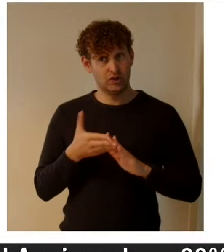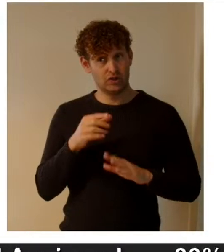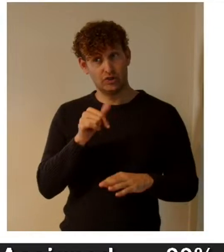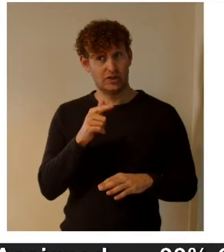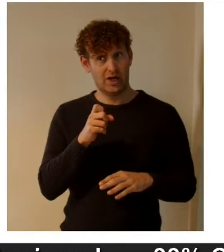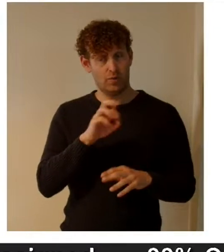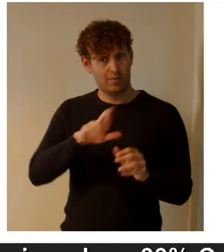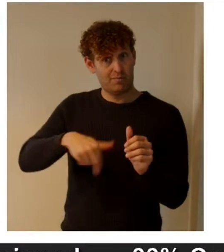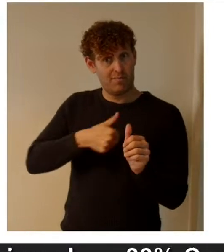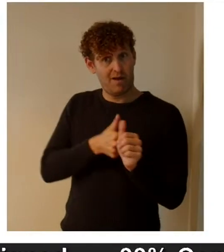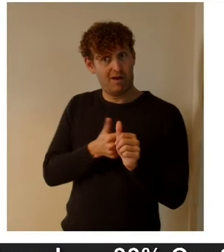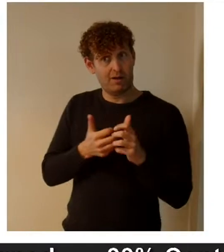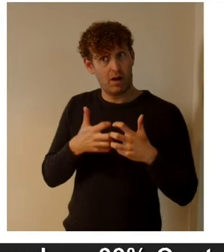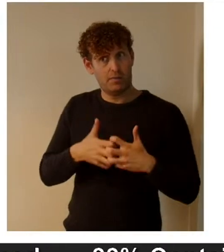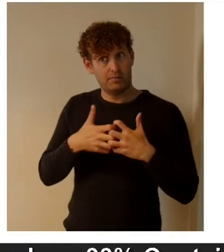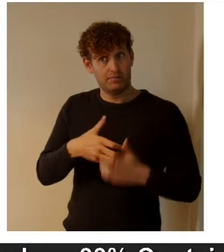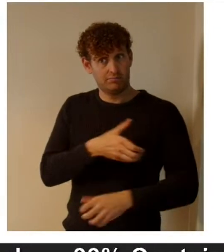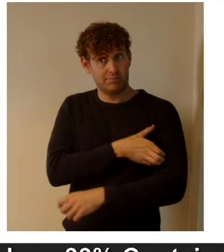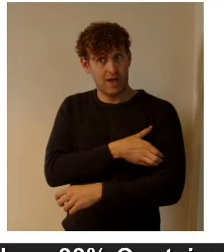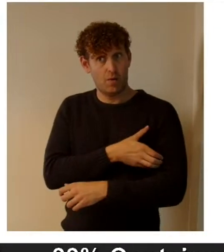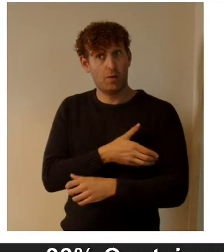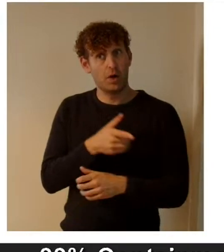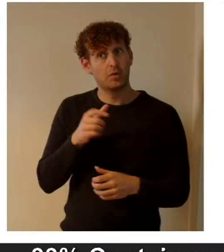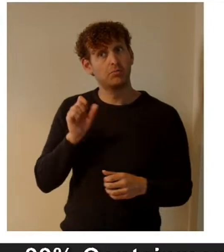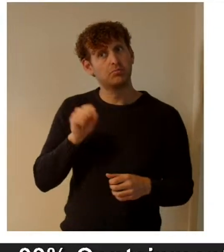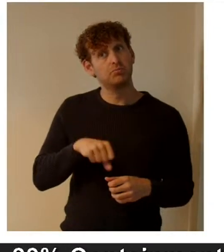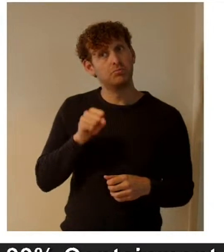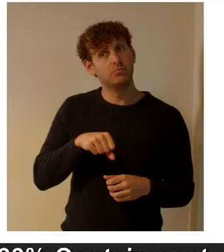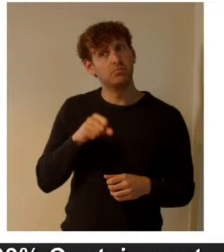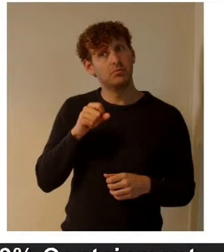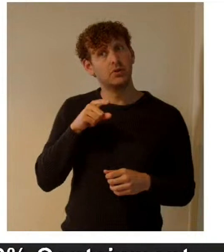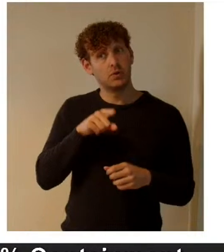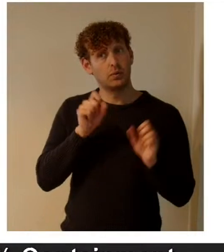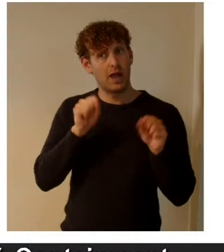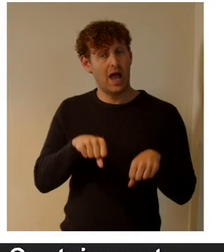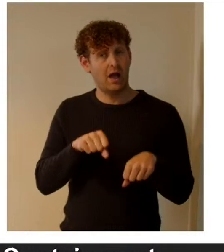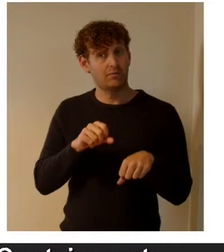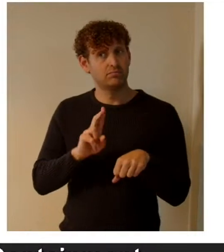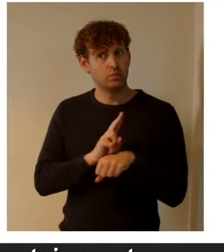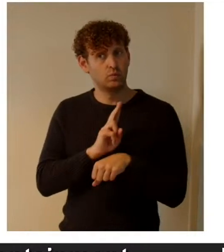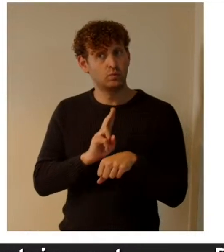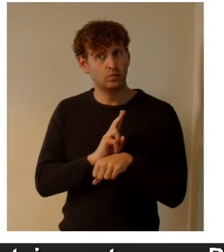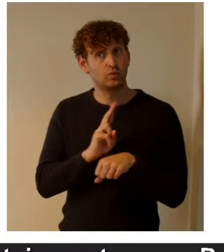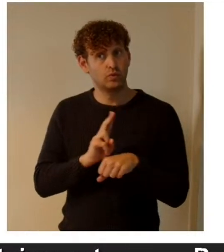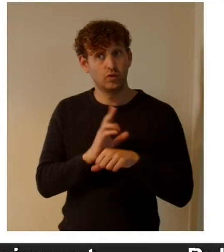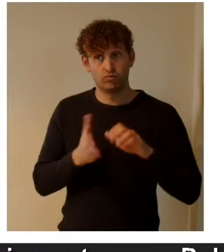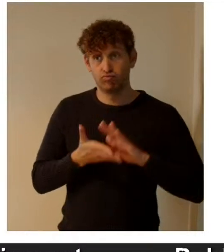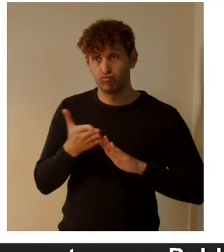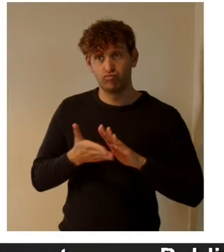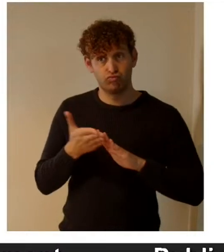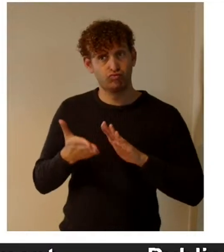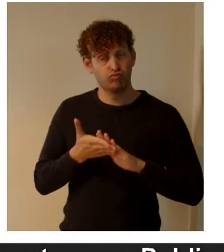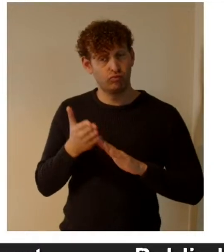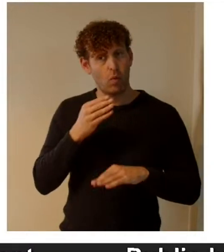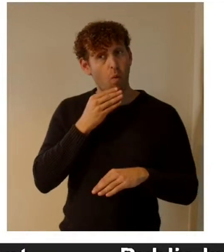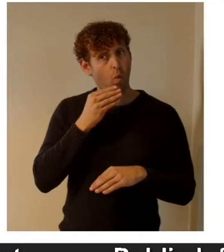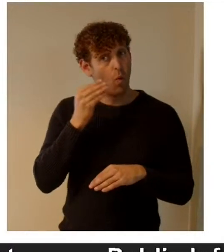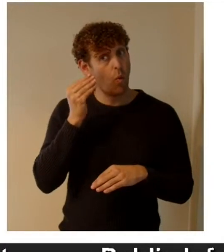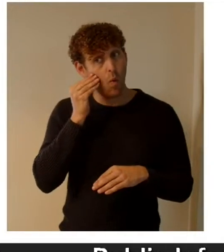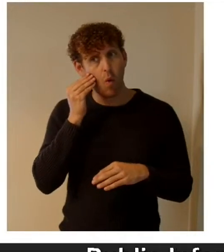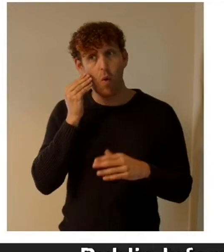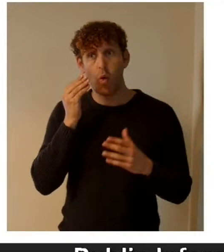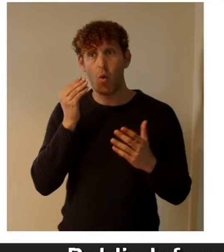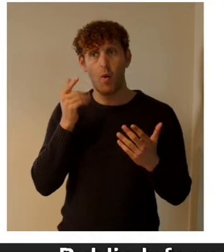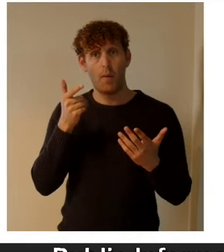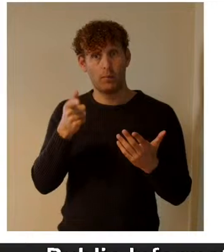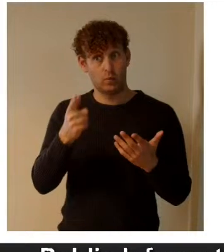you can get charged, either solar or otherwise, and have that on site to run the essentials. For those of you who choose to reoccupy your home without power